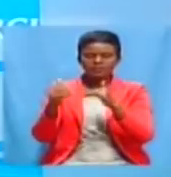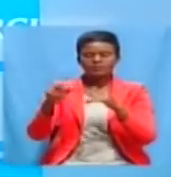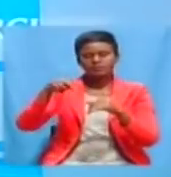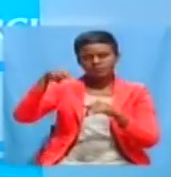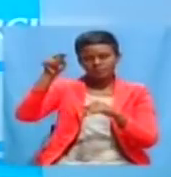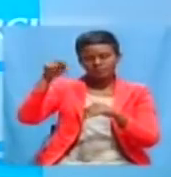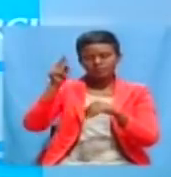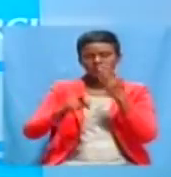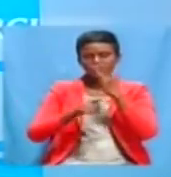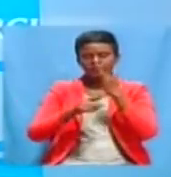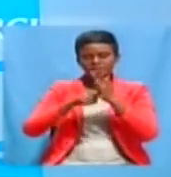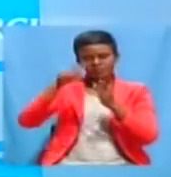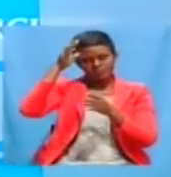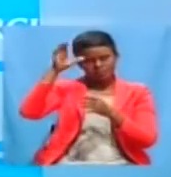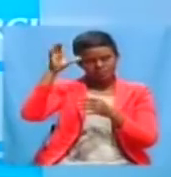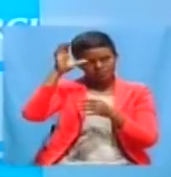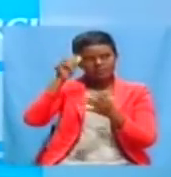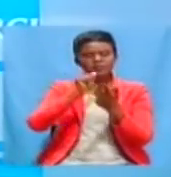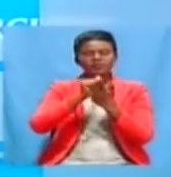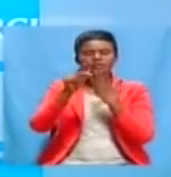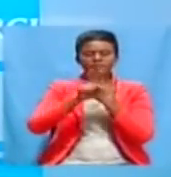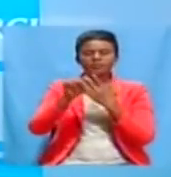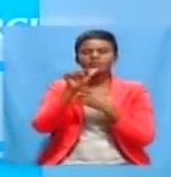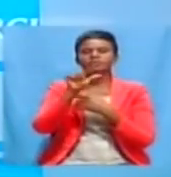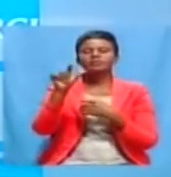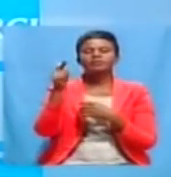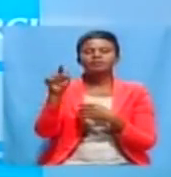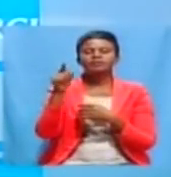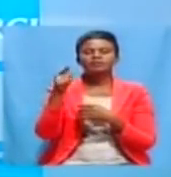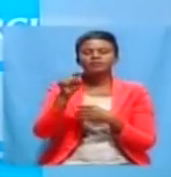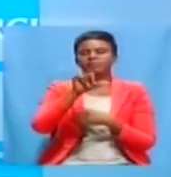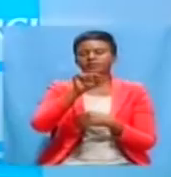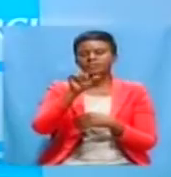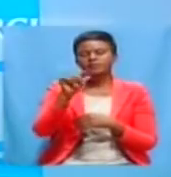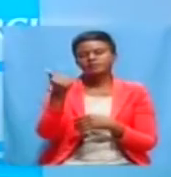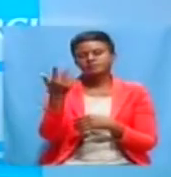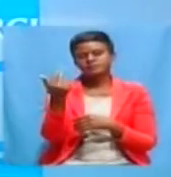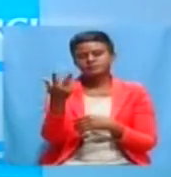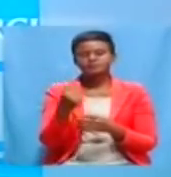North Township in Chingola on April the 21st, 2013.